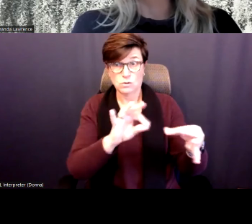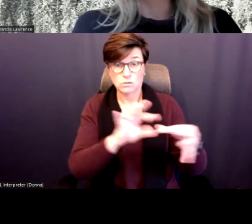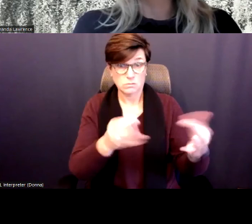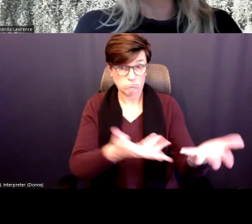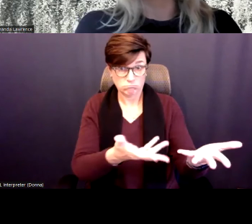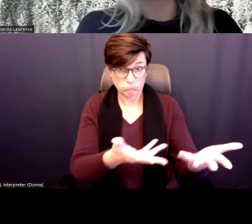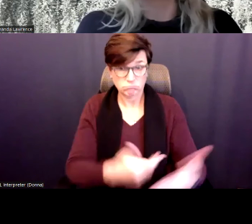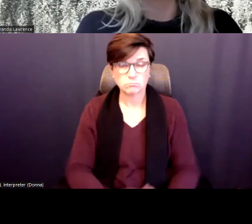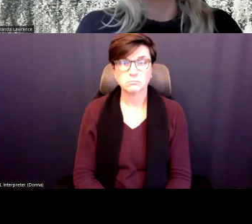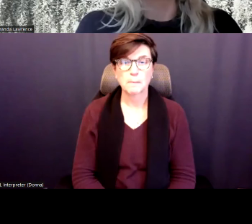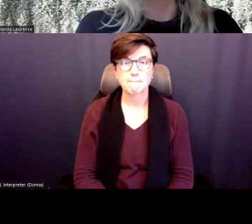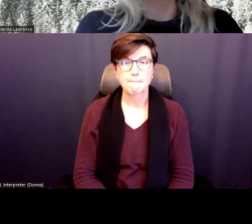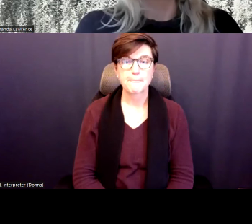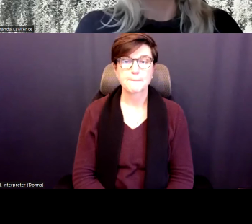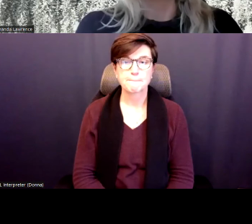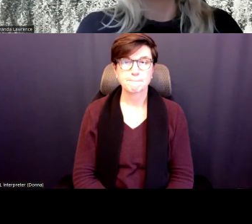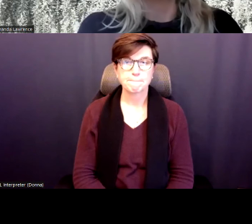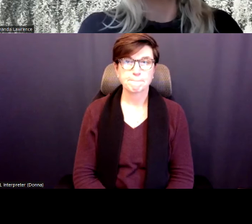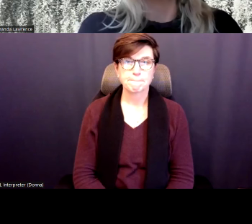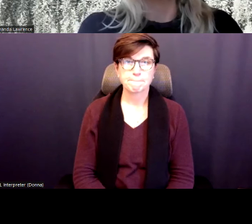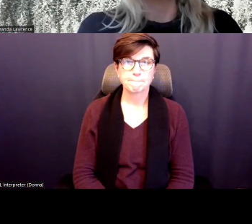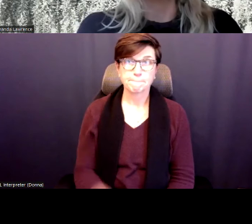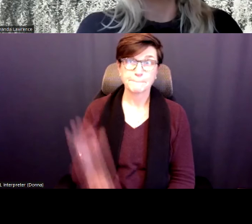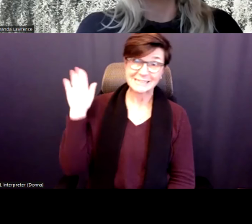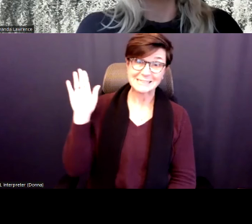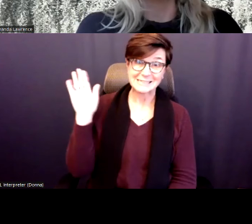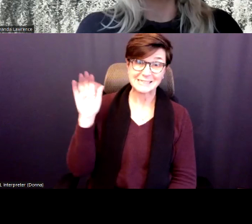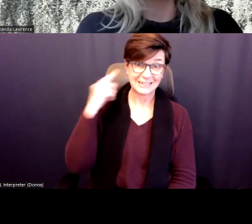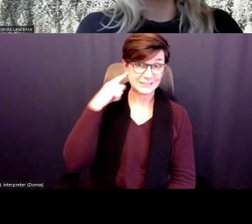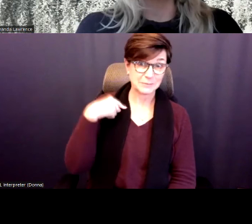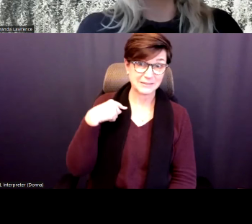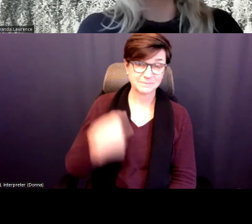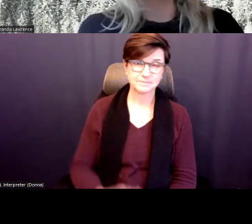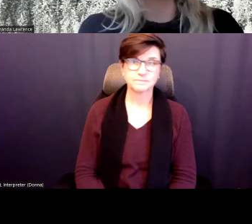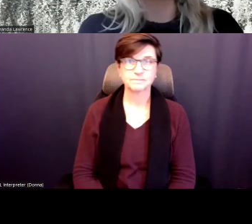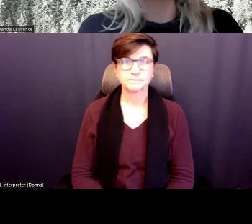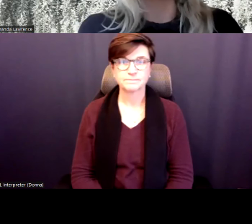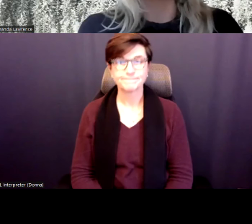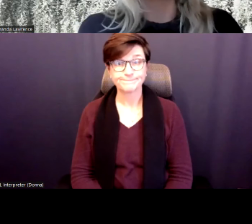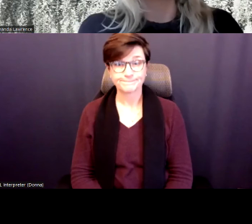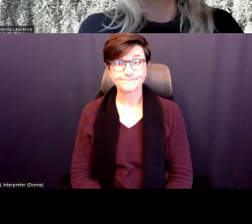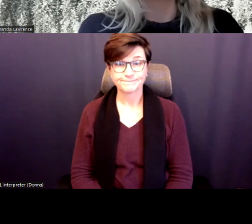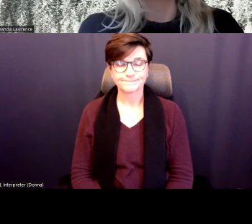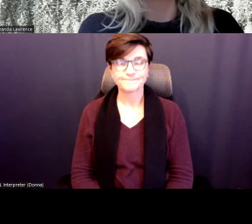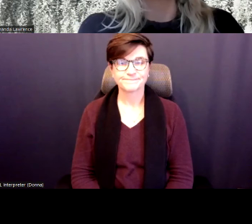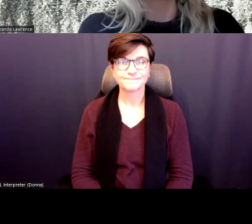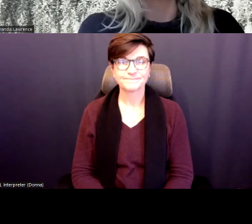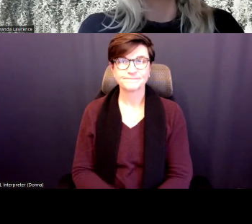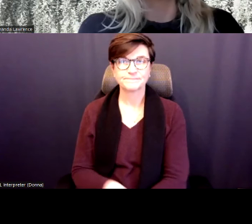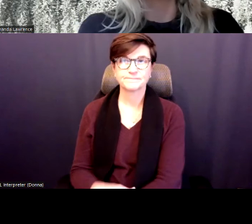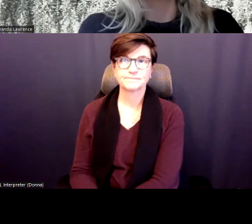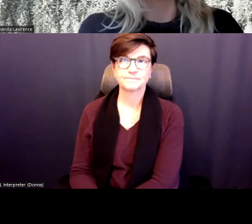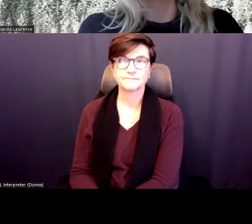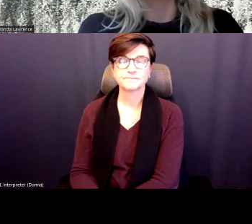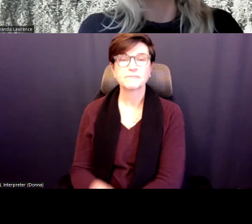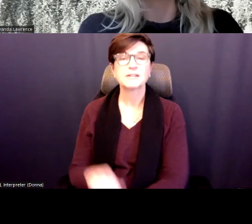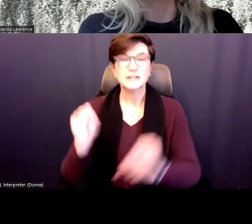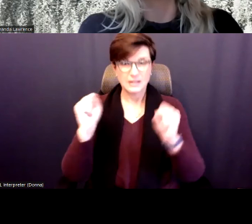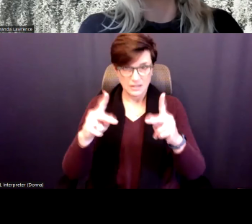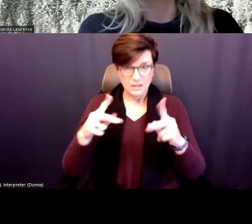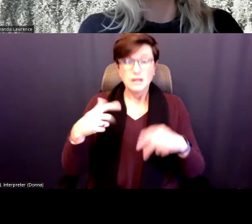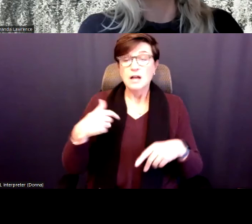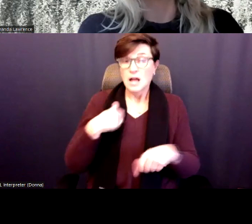Okay. All right. Am I unmute? We hear you. Okay. All right. I worked with One Stop Career